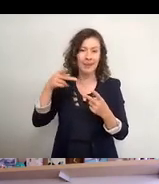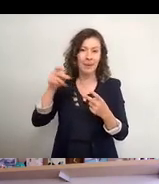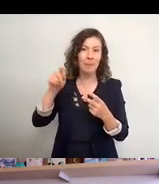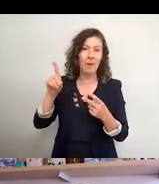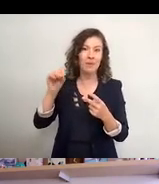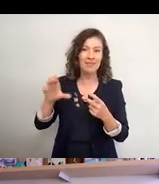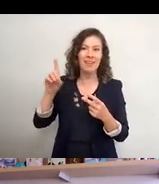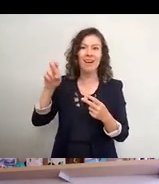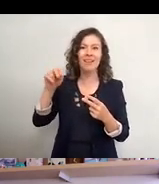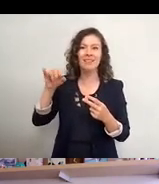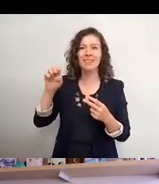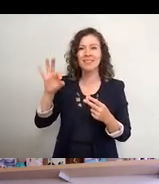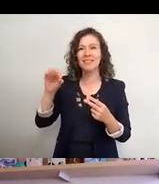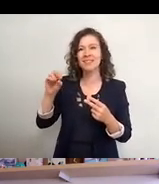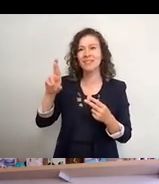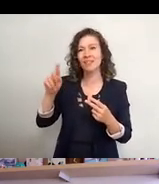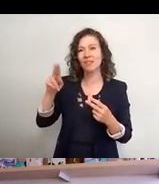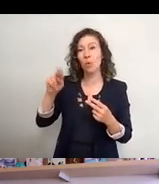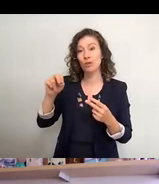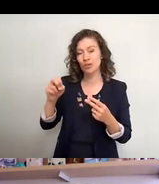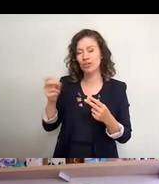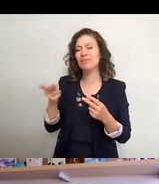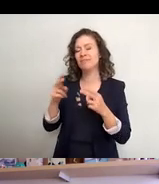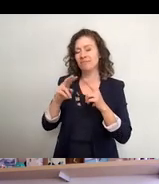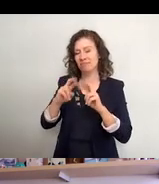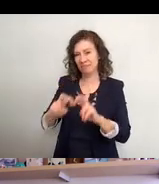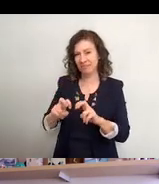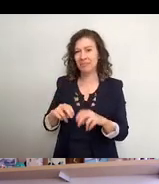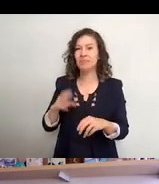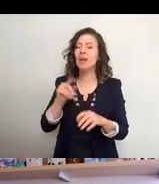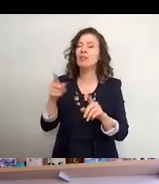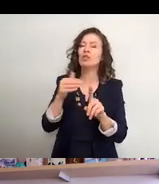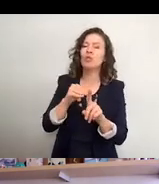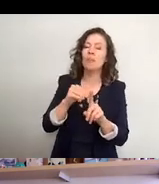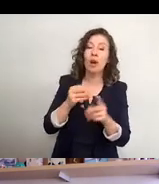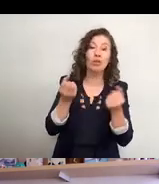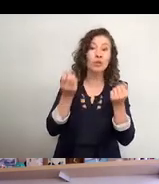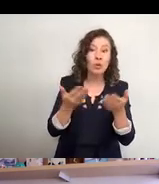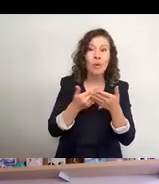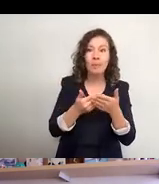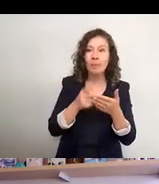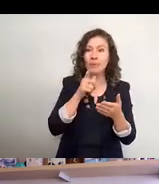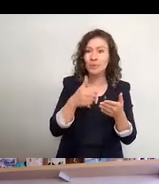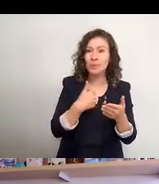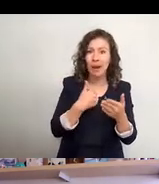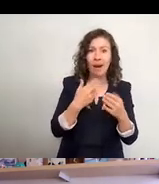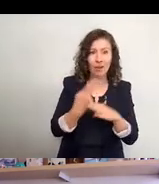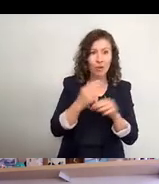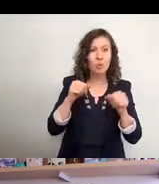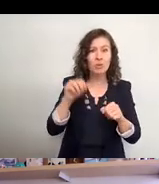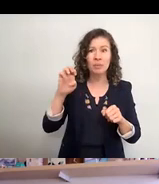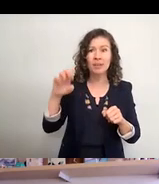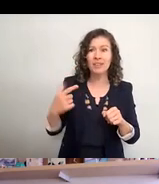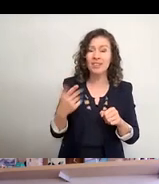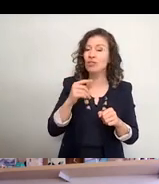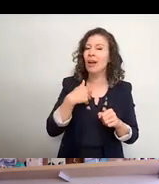next analyses. And just as a reminder, there were 78 infants with usable EEG here, and they had the